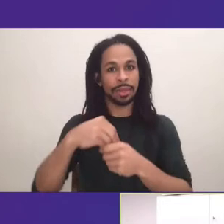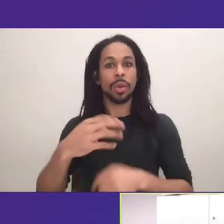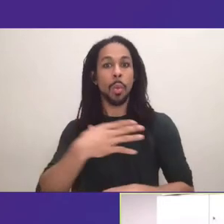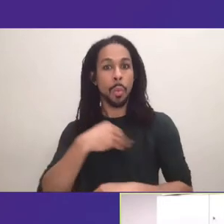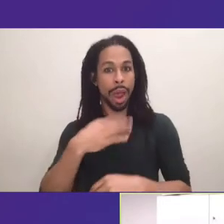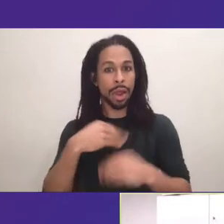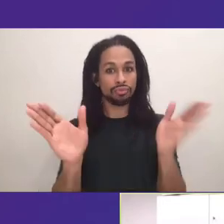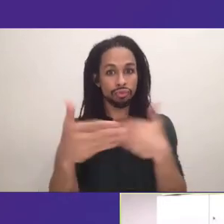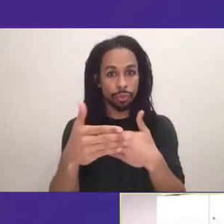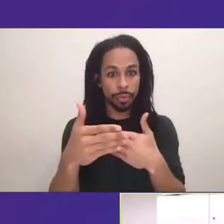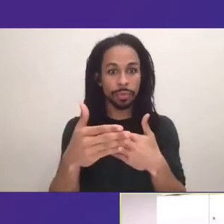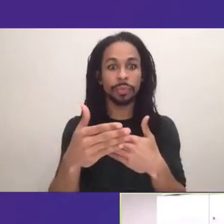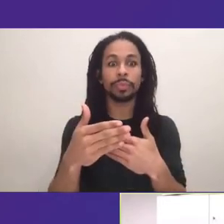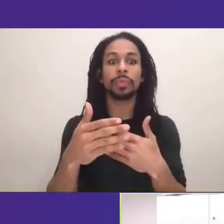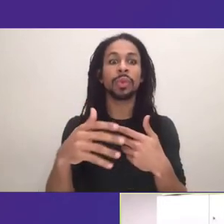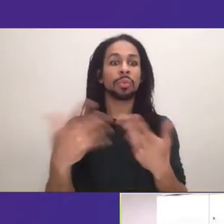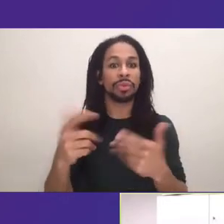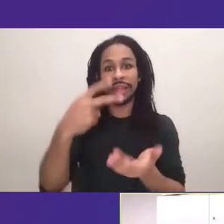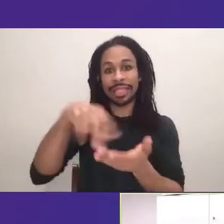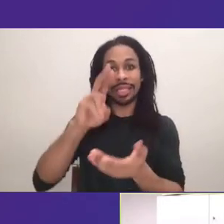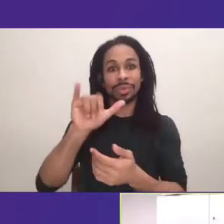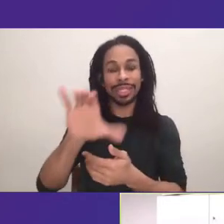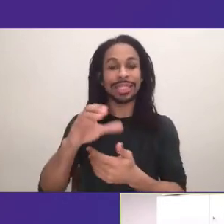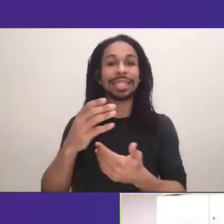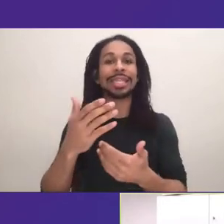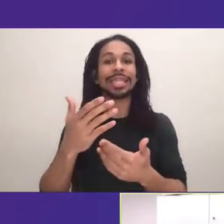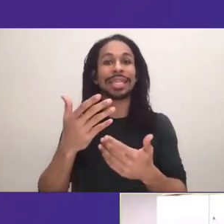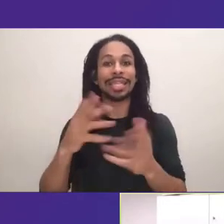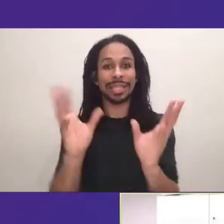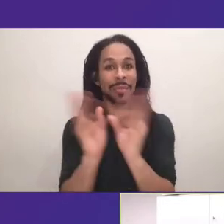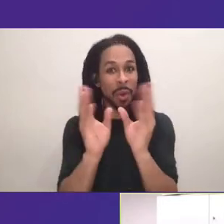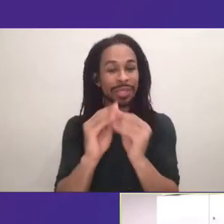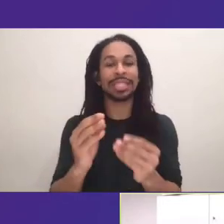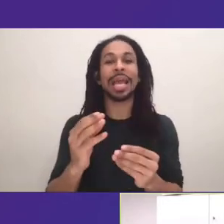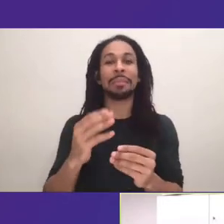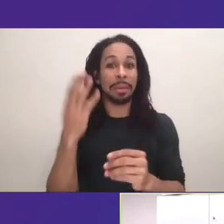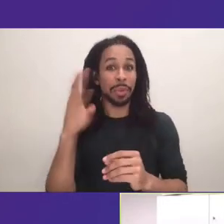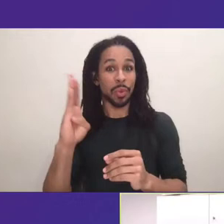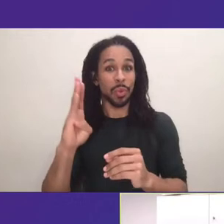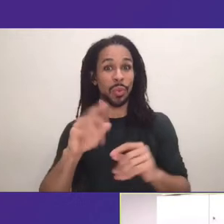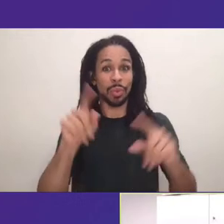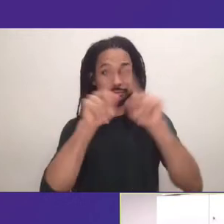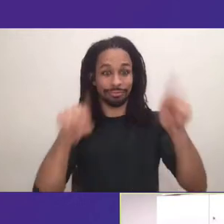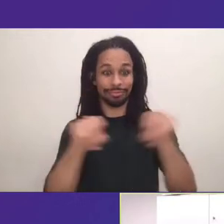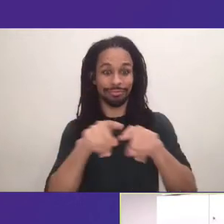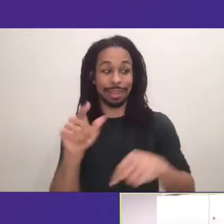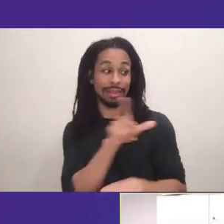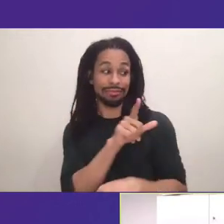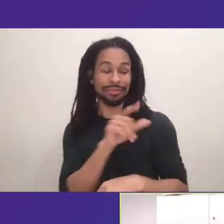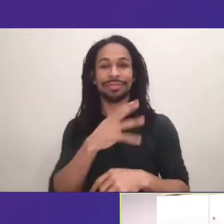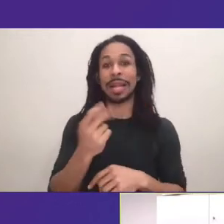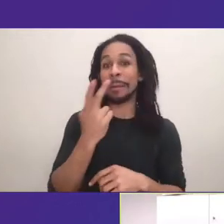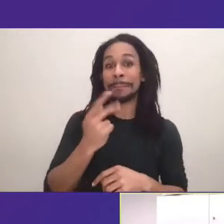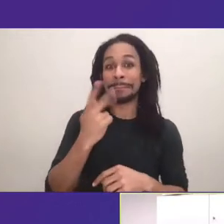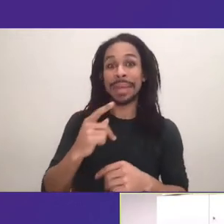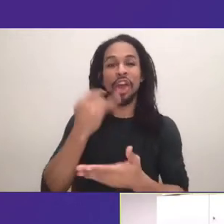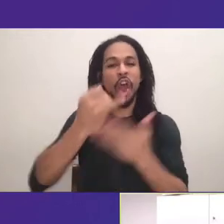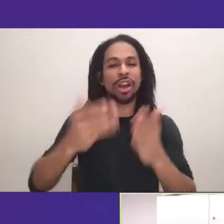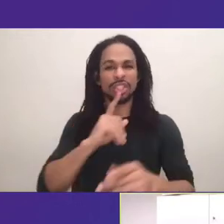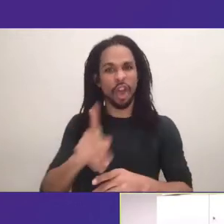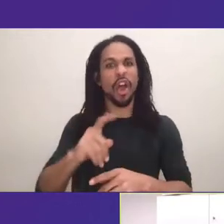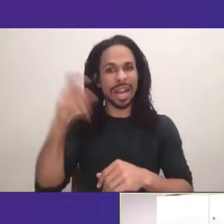a Dance NYC symposium in blue to my left and a pink Artists Unnecessary